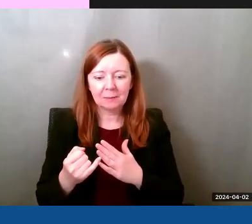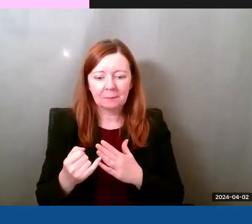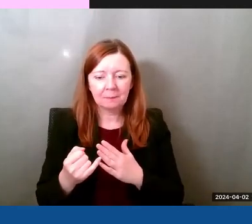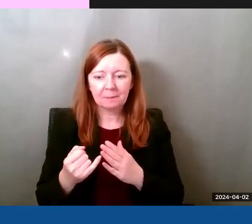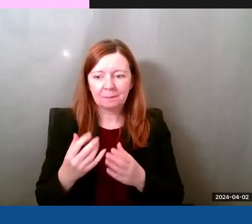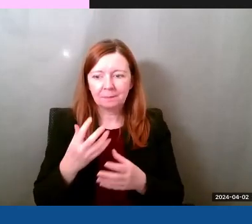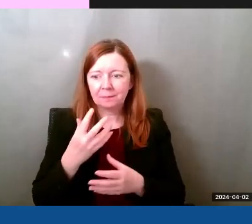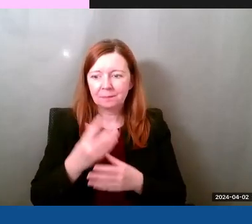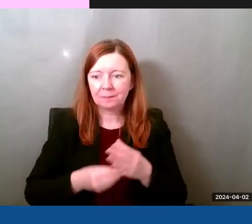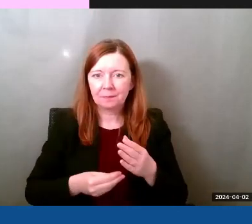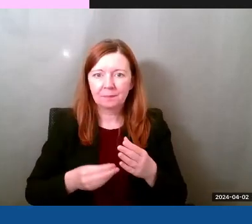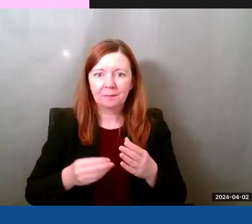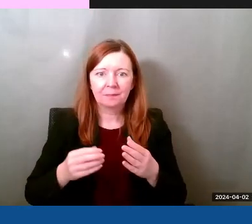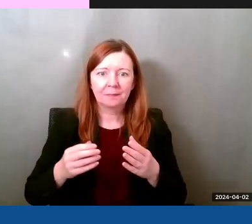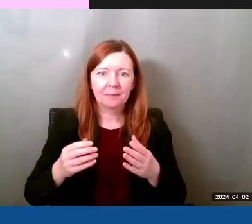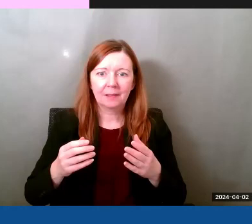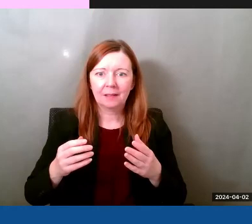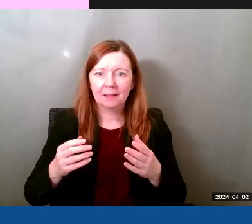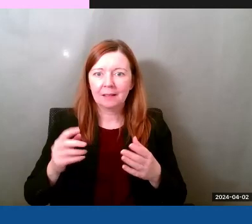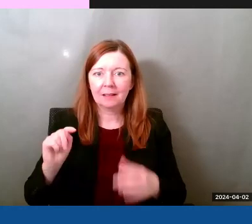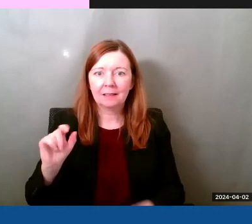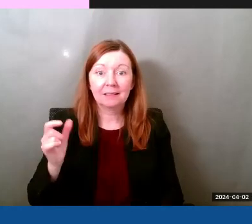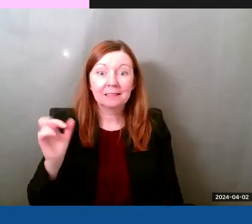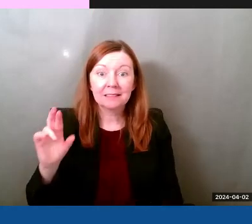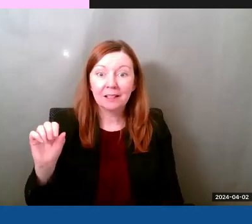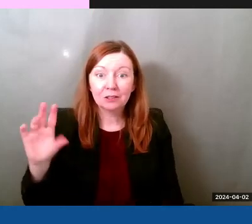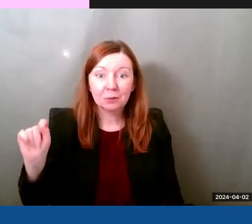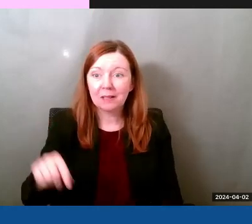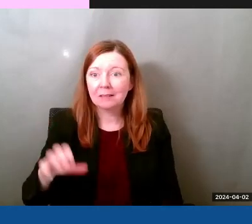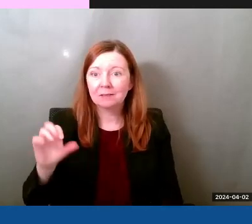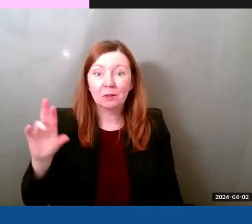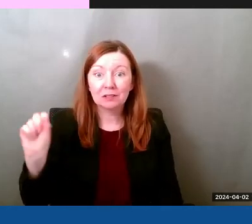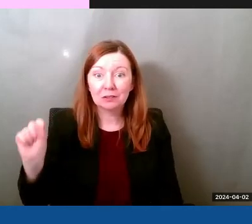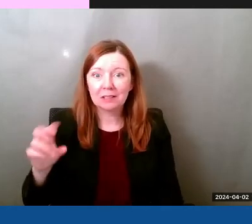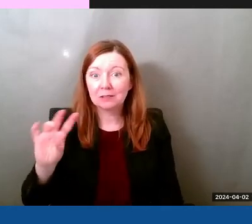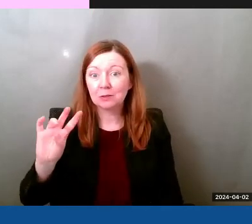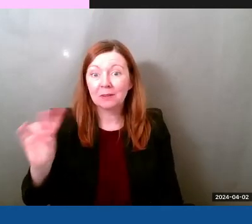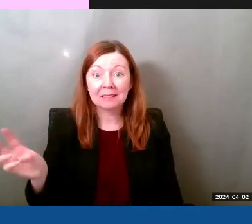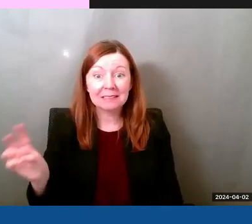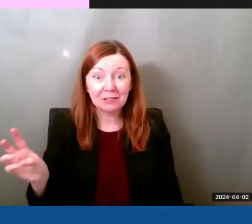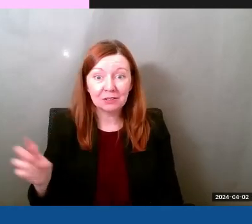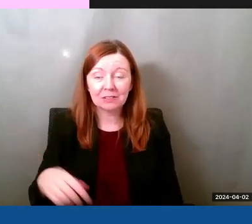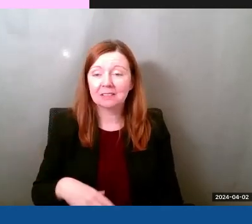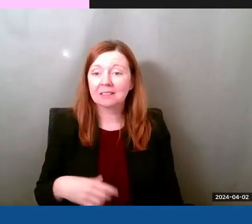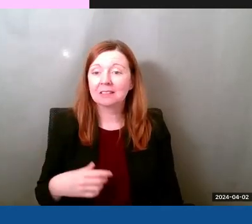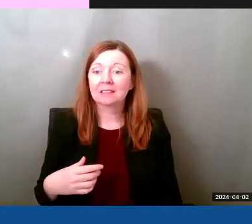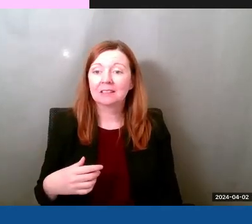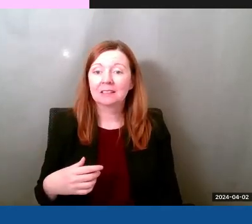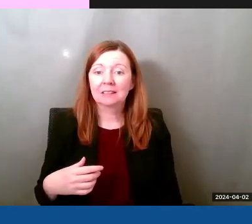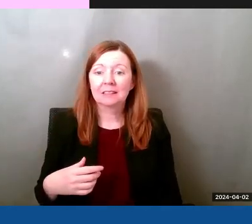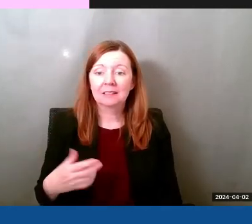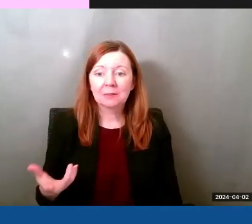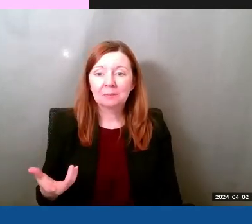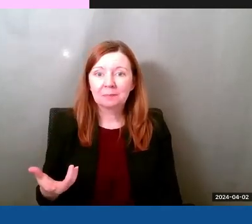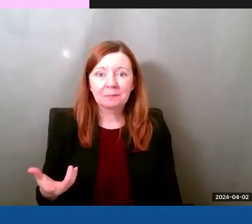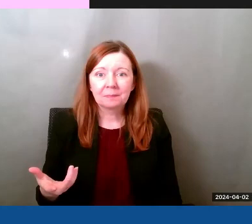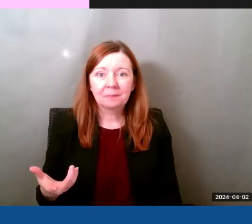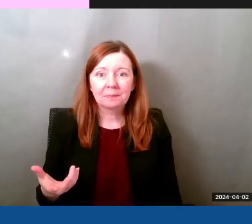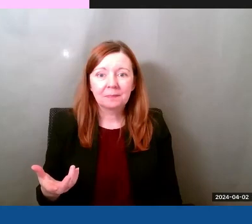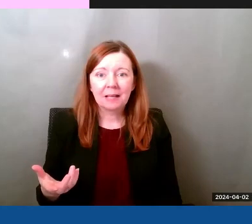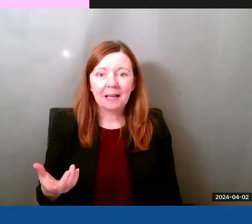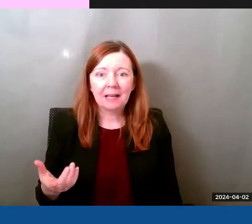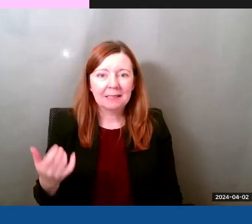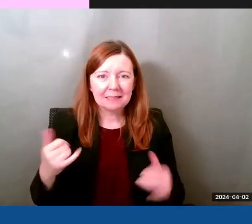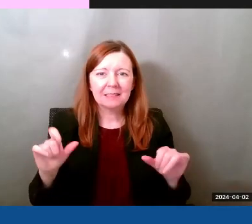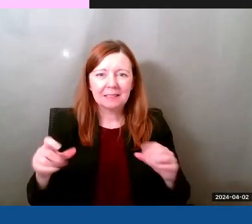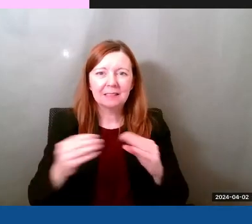absent the circus or Taylor Swift or the Sixers, I think it still